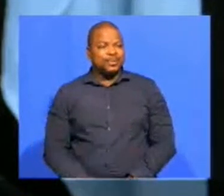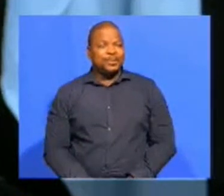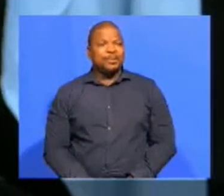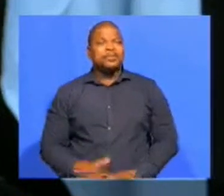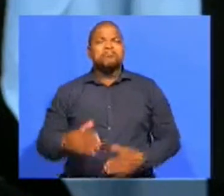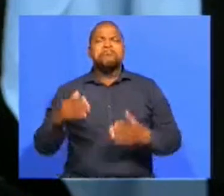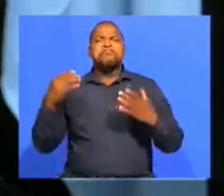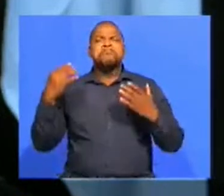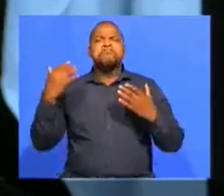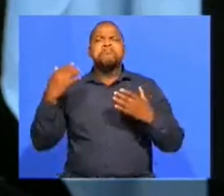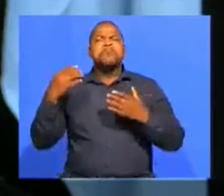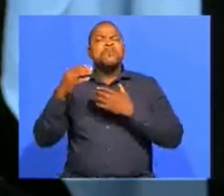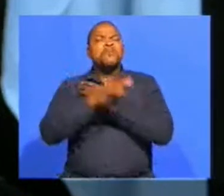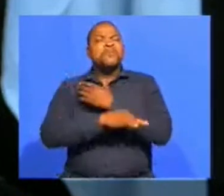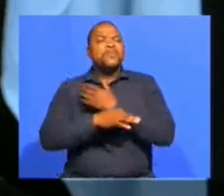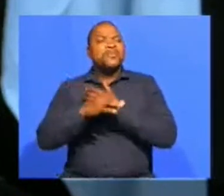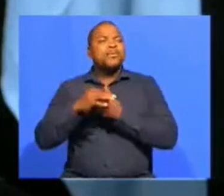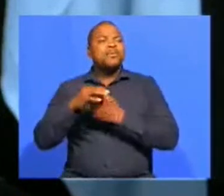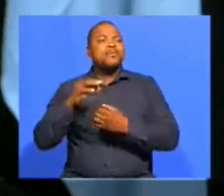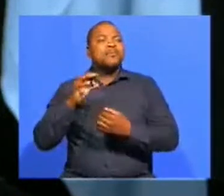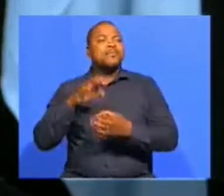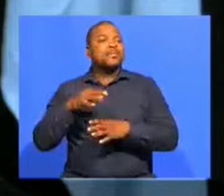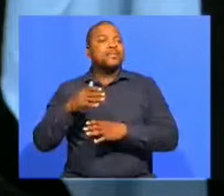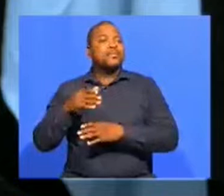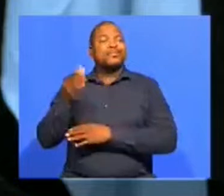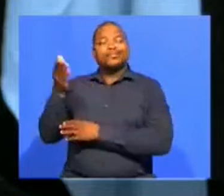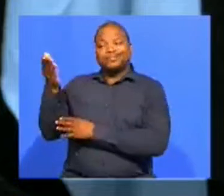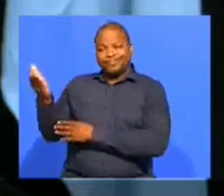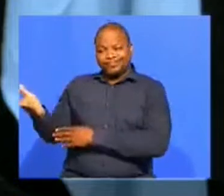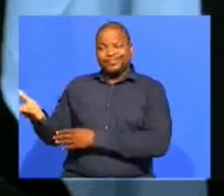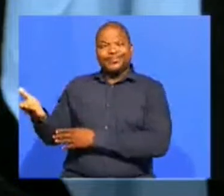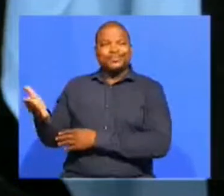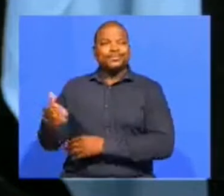general of the foreign ministry. She's here.